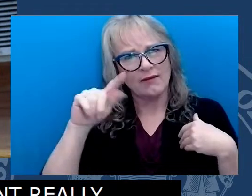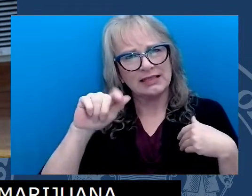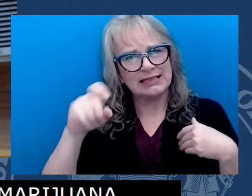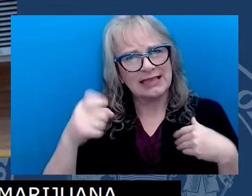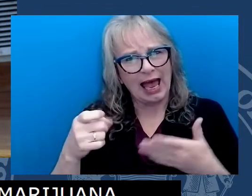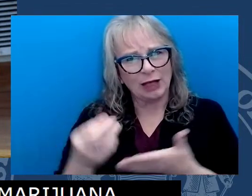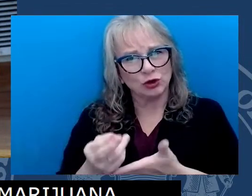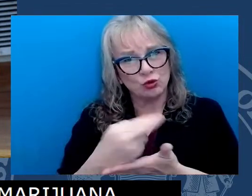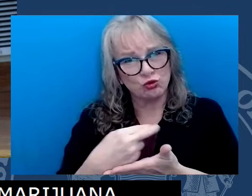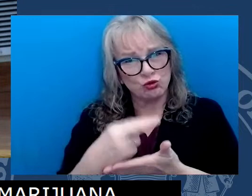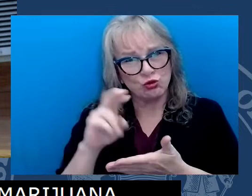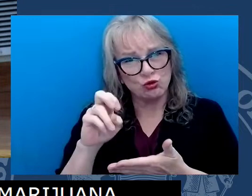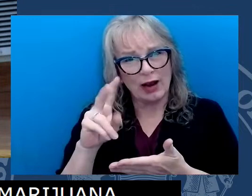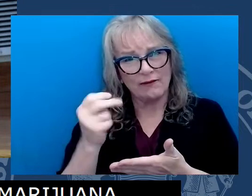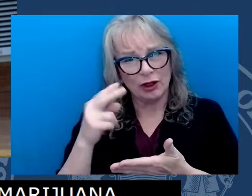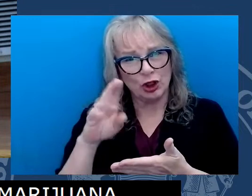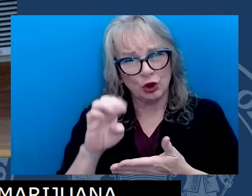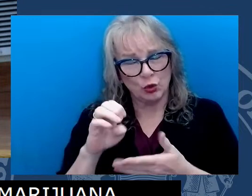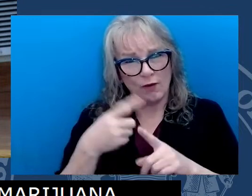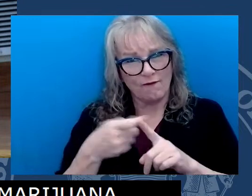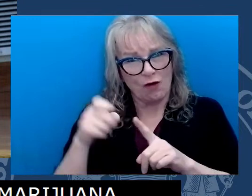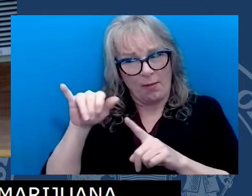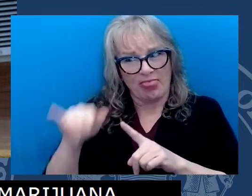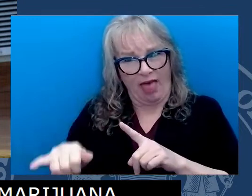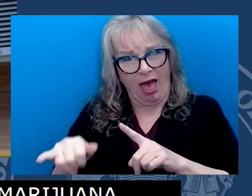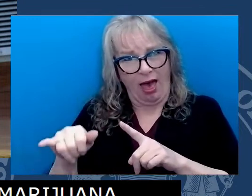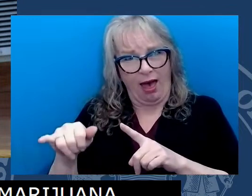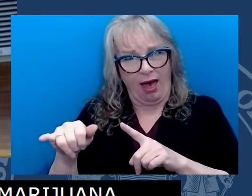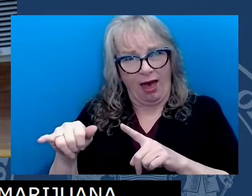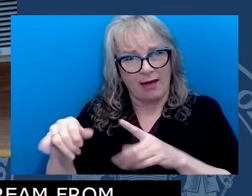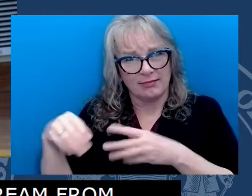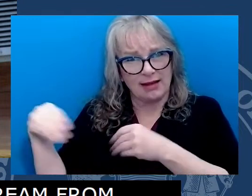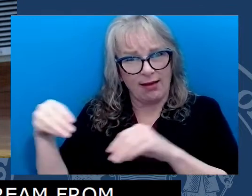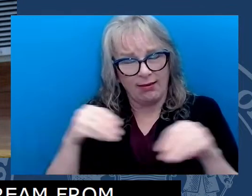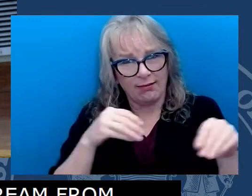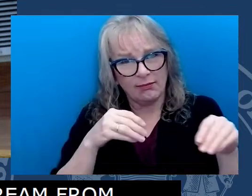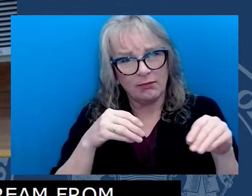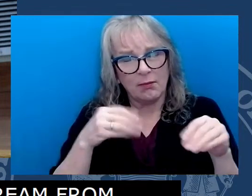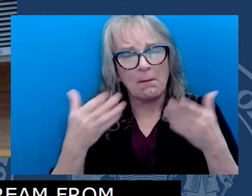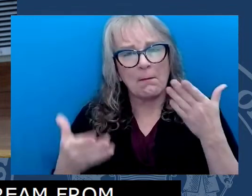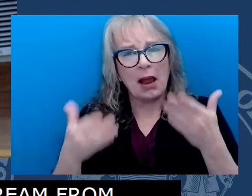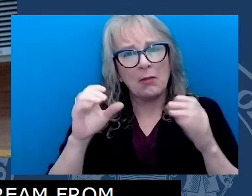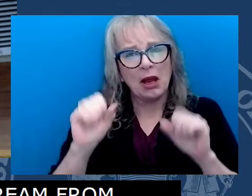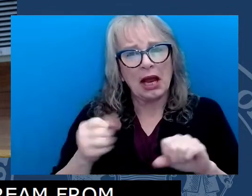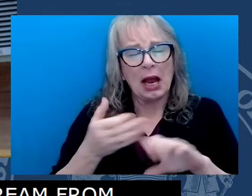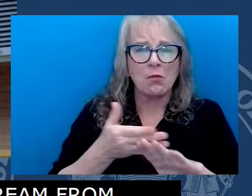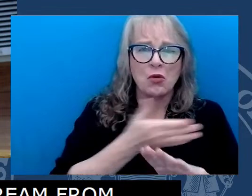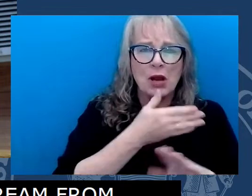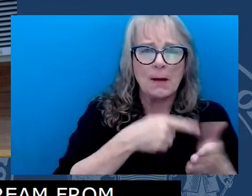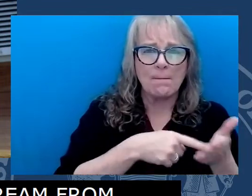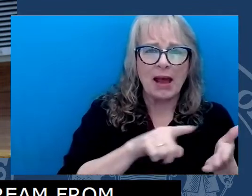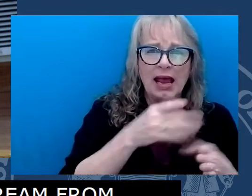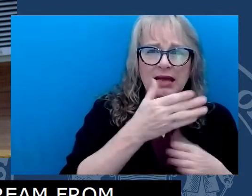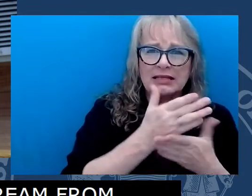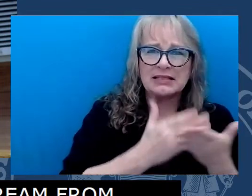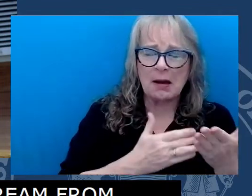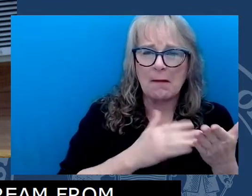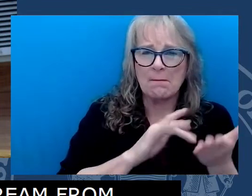from that. So that, that maybe we could prepay some of this medical health liability with